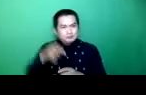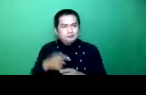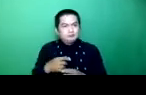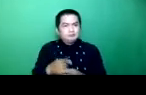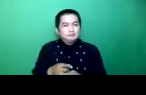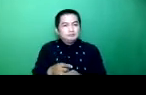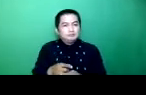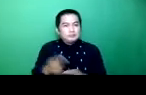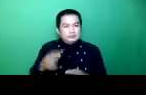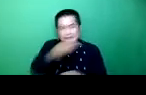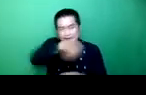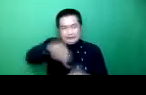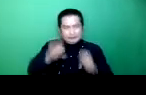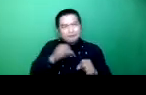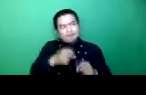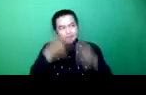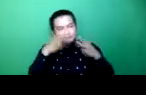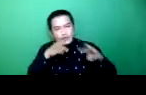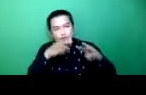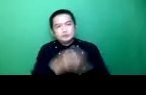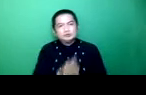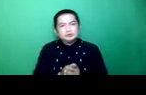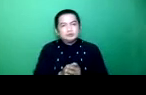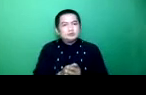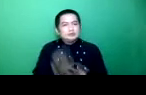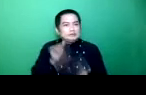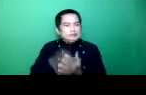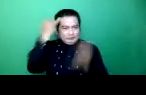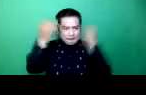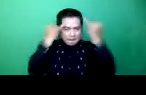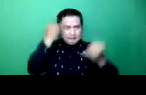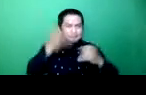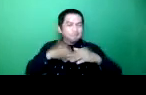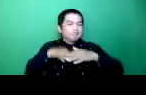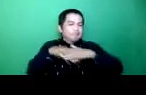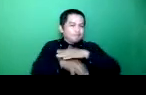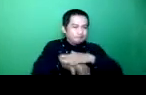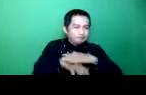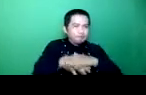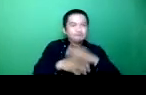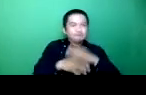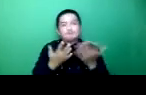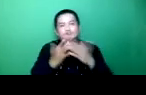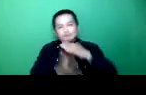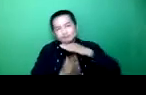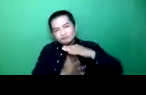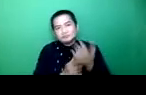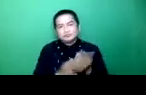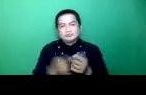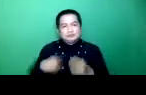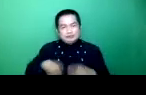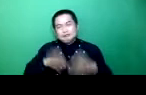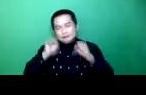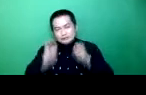normal. Anyone can get that. And this idea that consumers want more and more access, we deserve, we